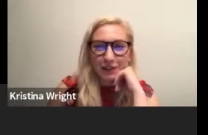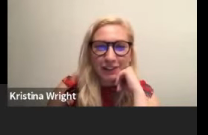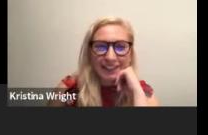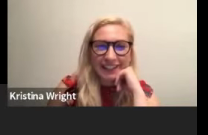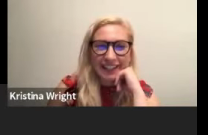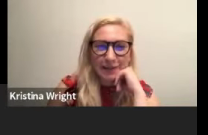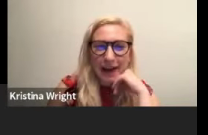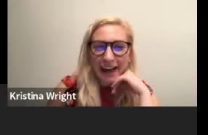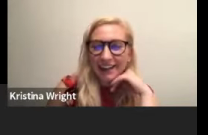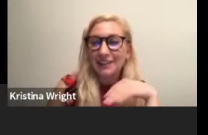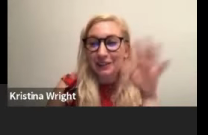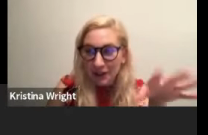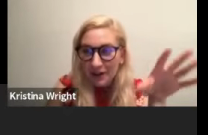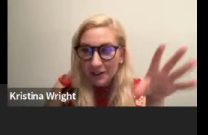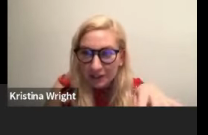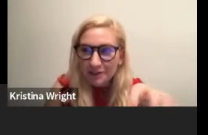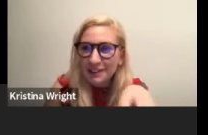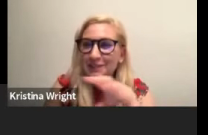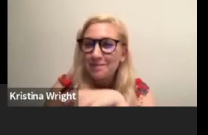those